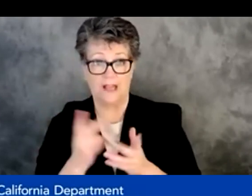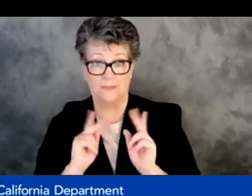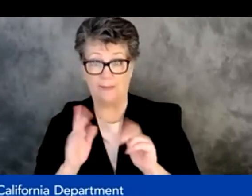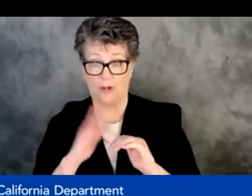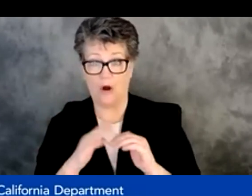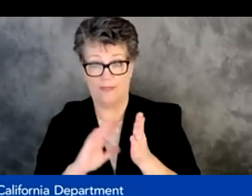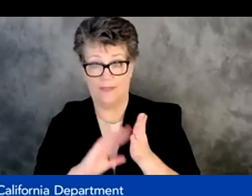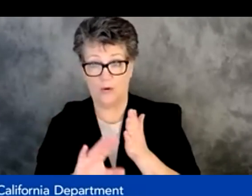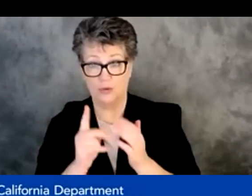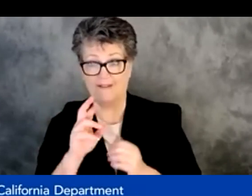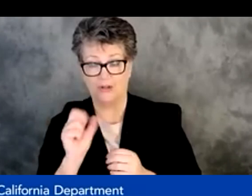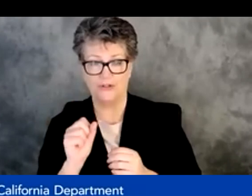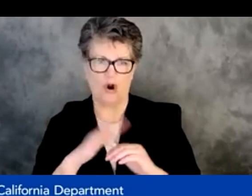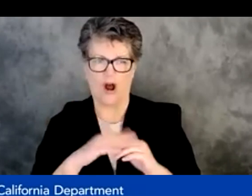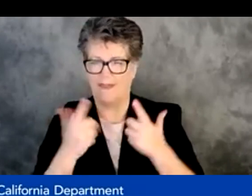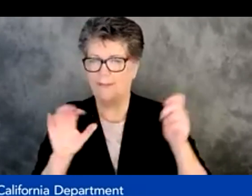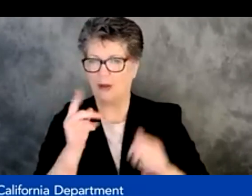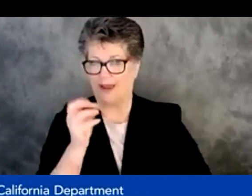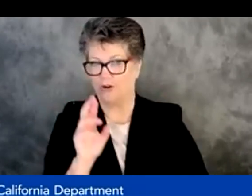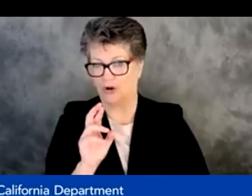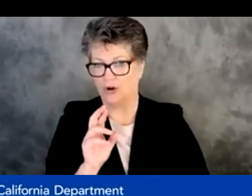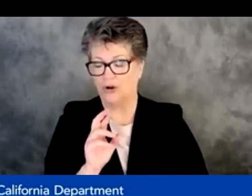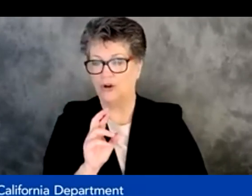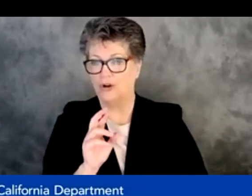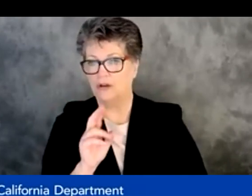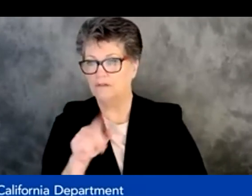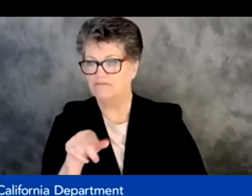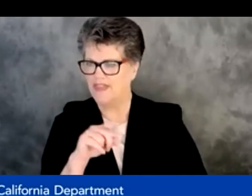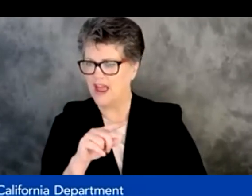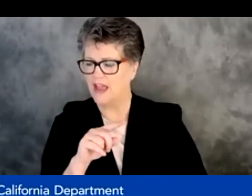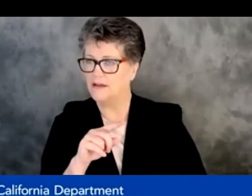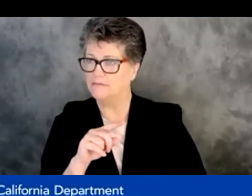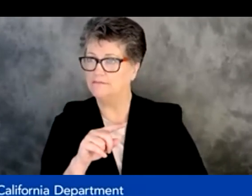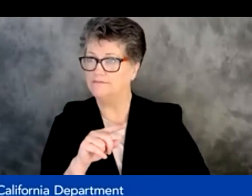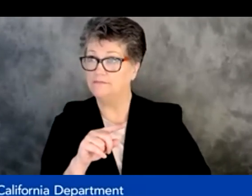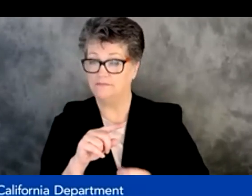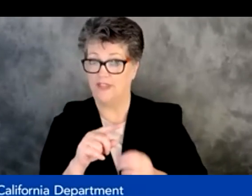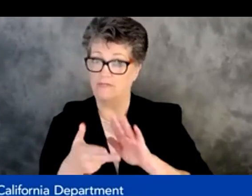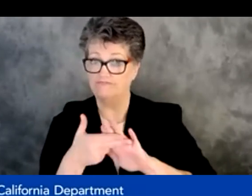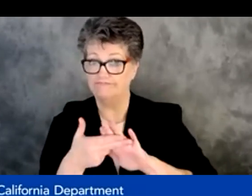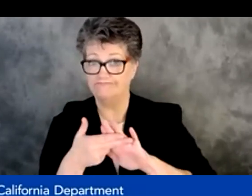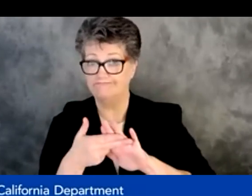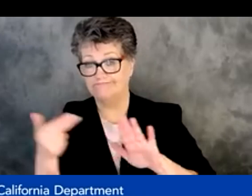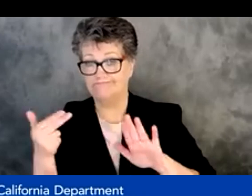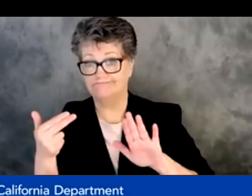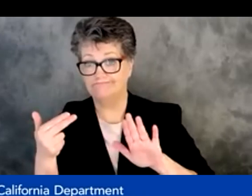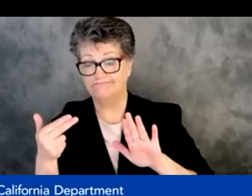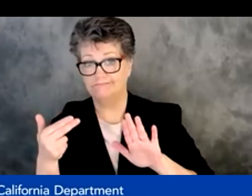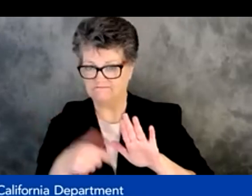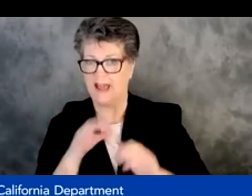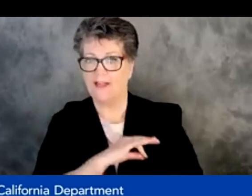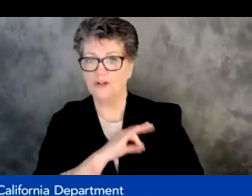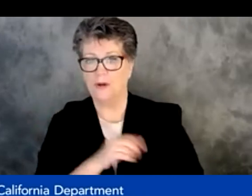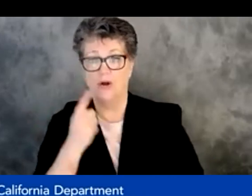those waivers, or at least on the big waiver, are, you know, deemed to be eligible